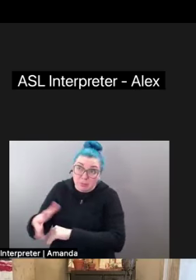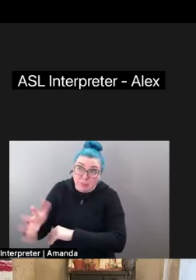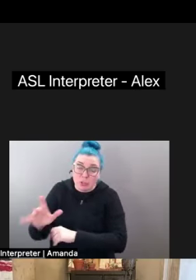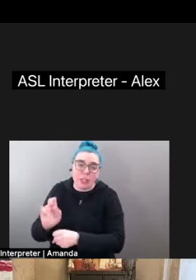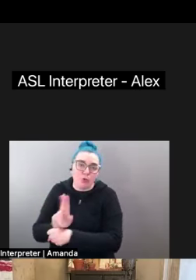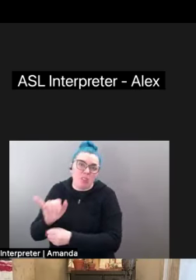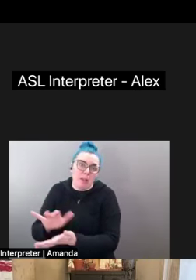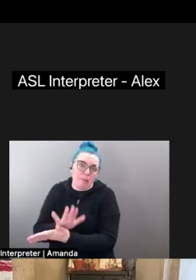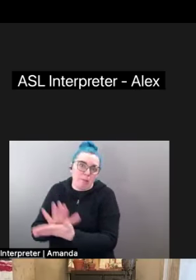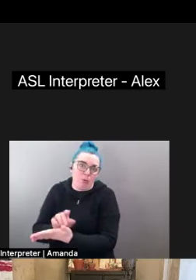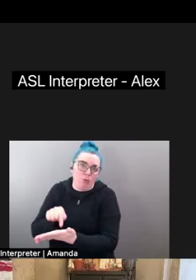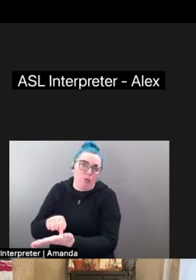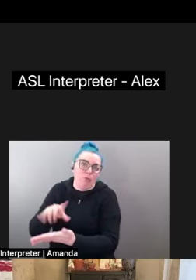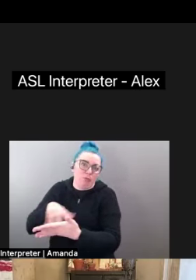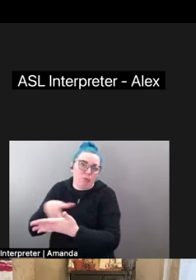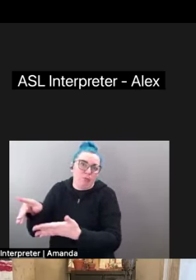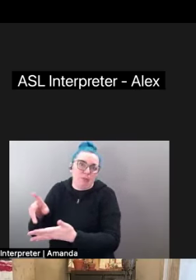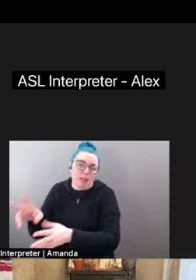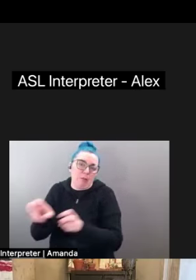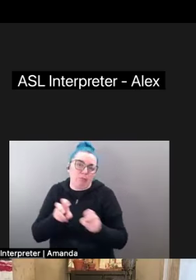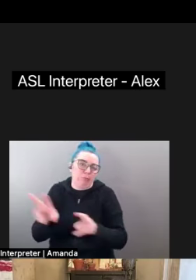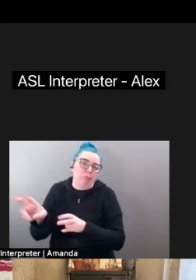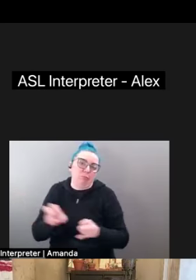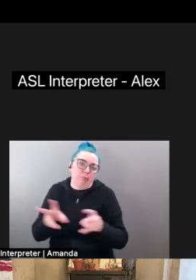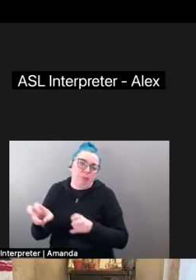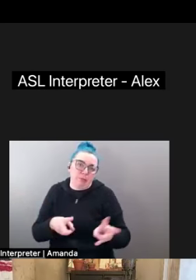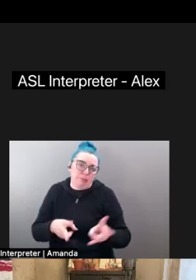won't go into more details here. I just want to note that